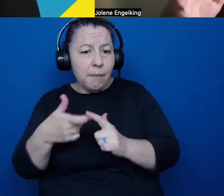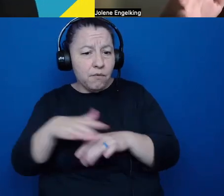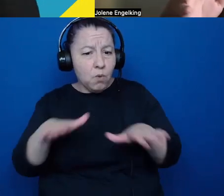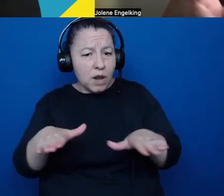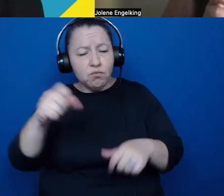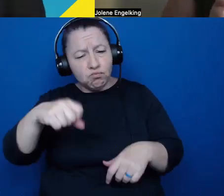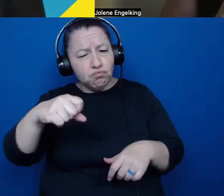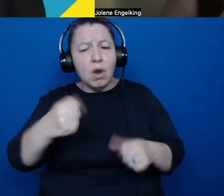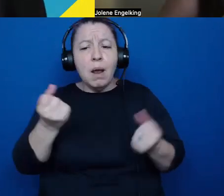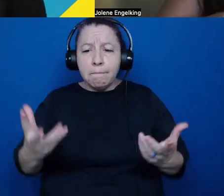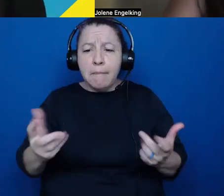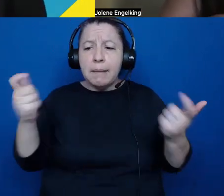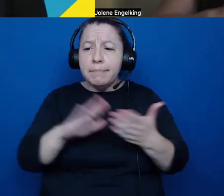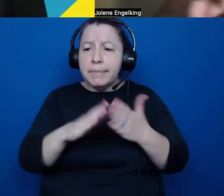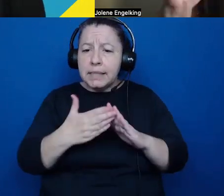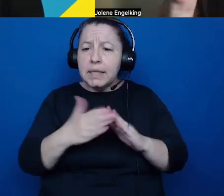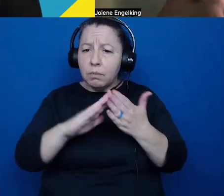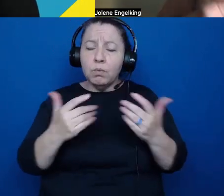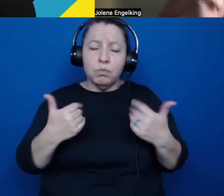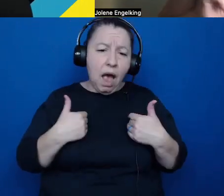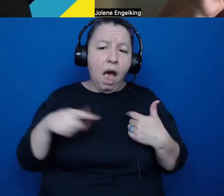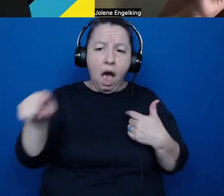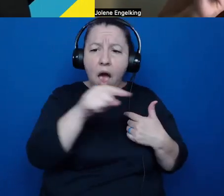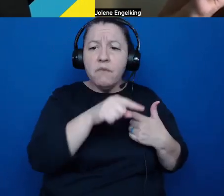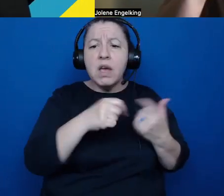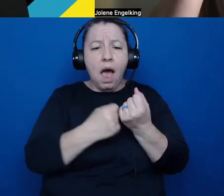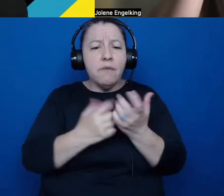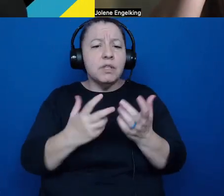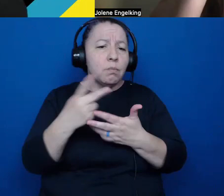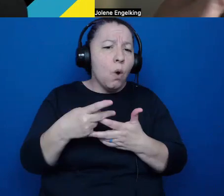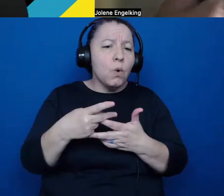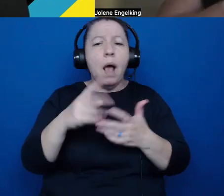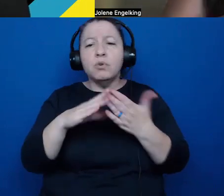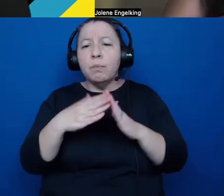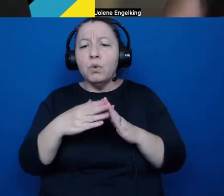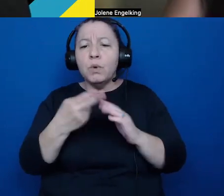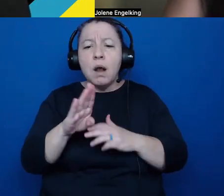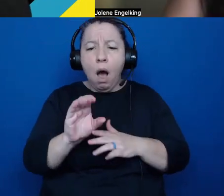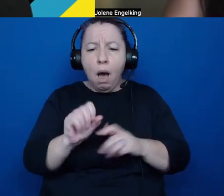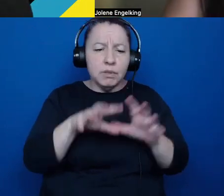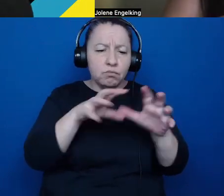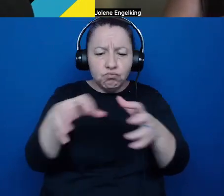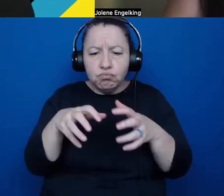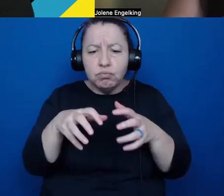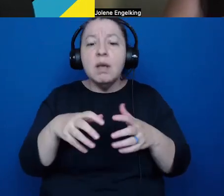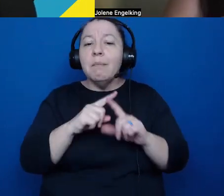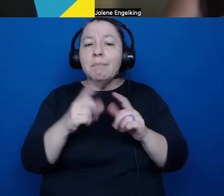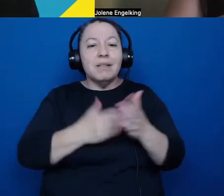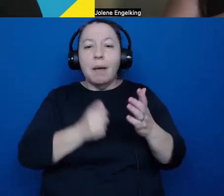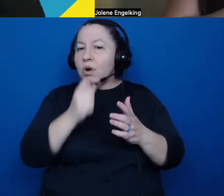urban communities, have advocacy programs or community hubs and things like that as well. But some of them aren't equipped to handle sexual